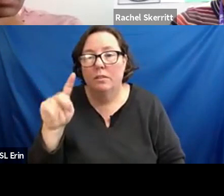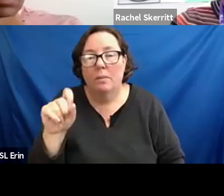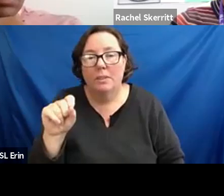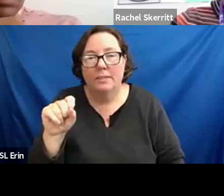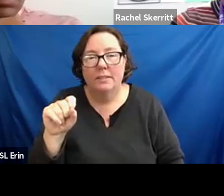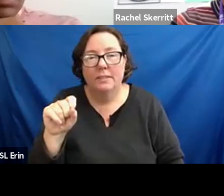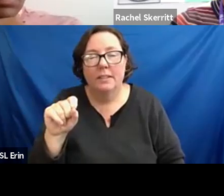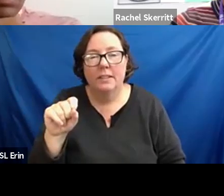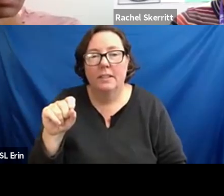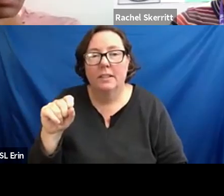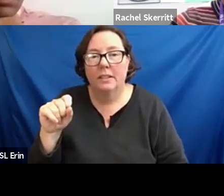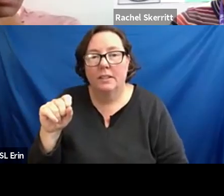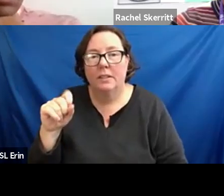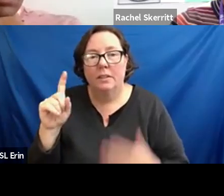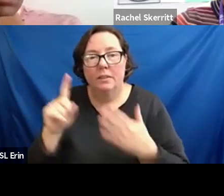we often hear from